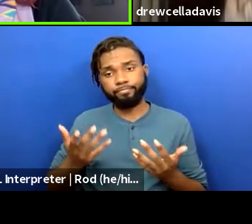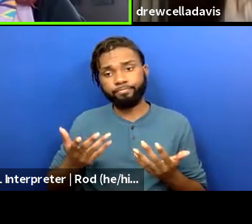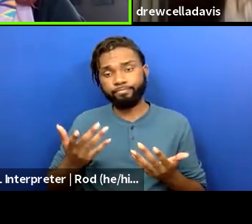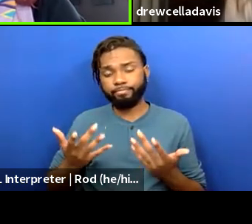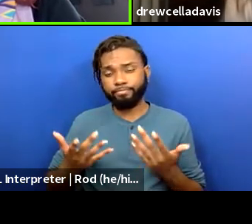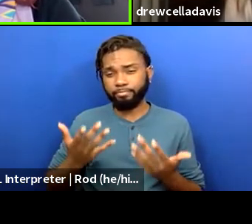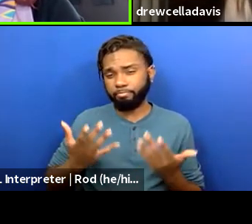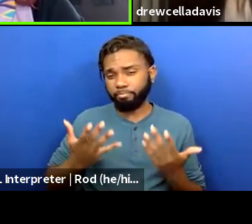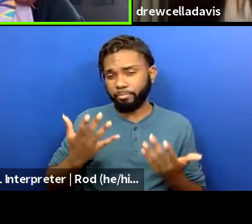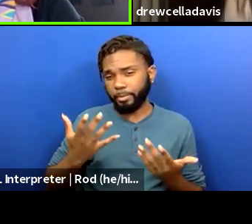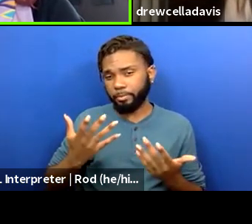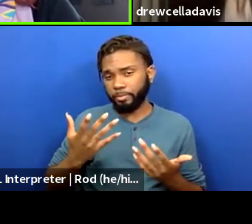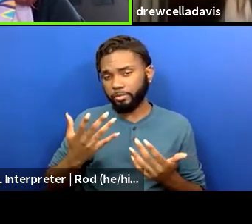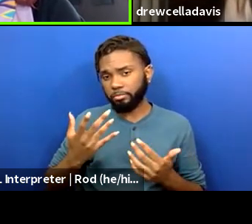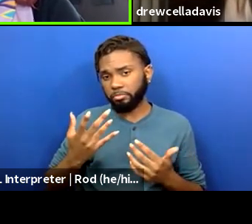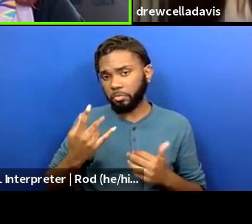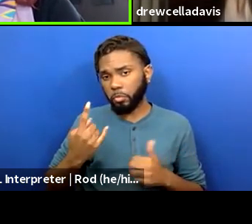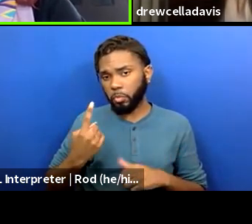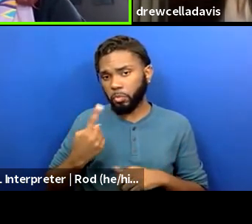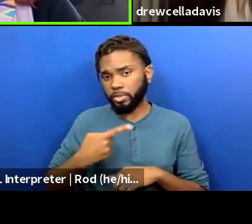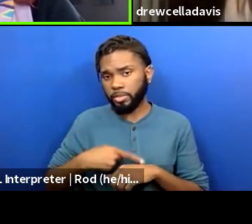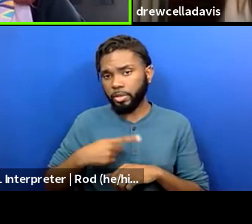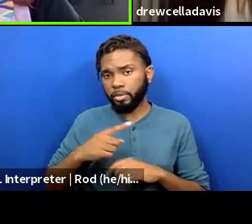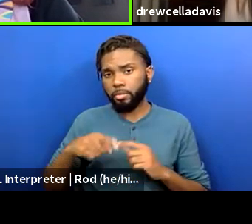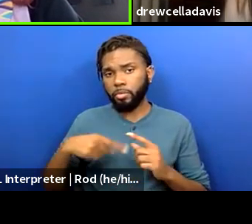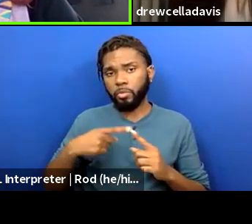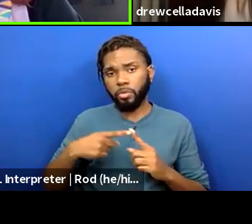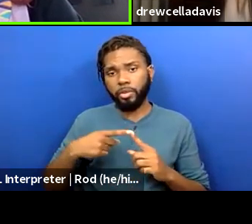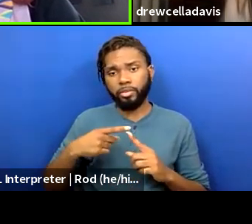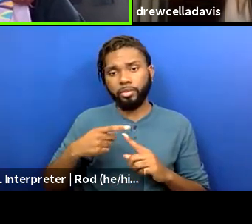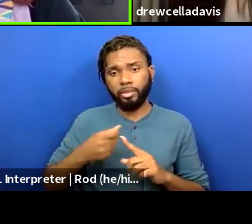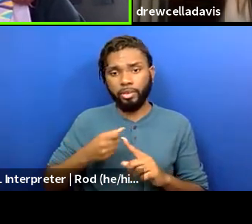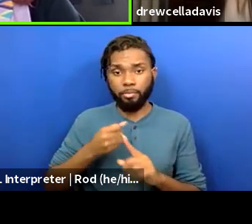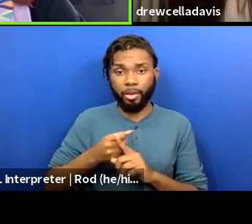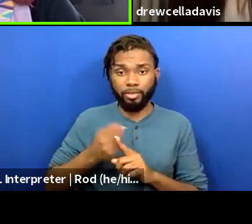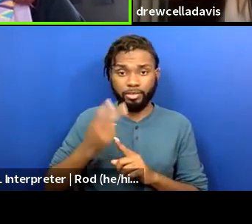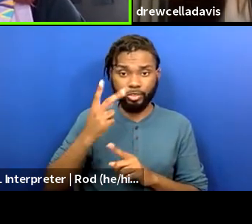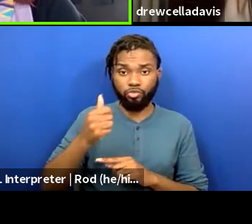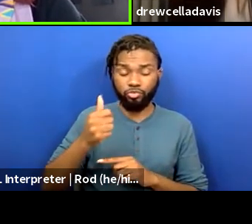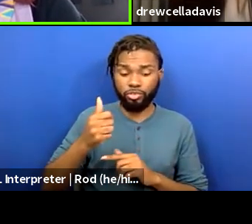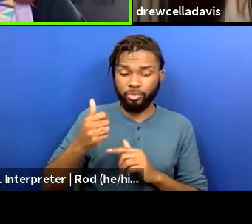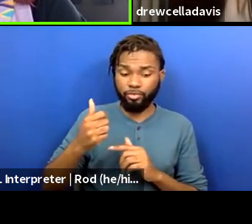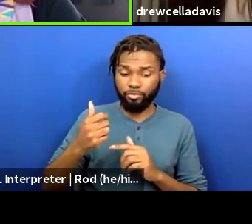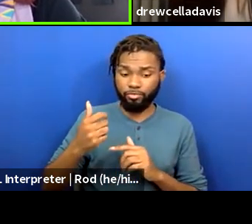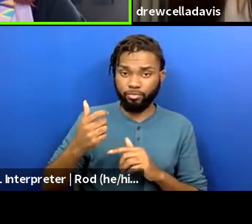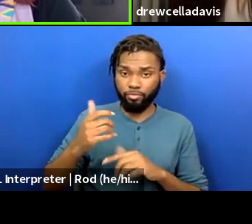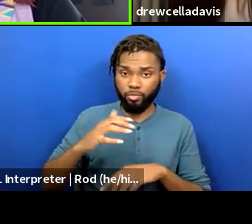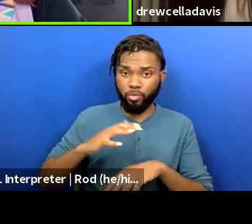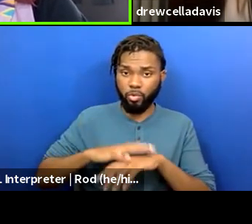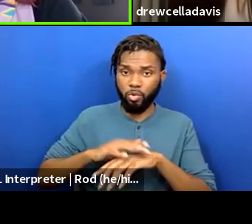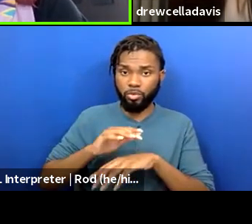maybe a time when the impact of seeing yourself reflected on stage